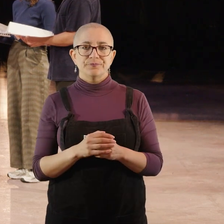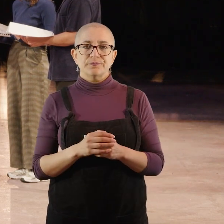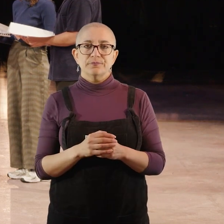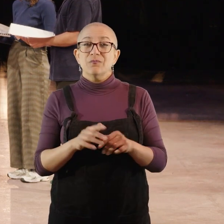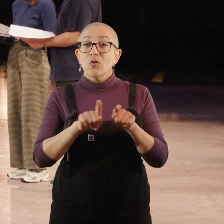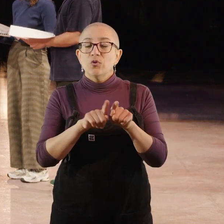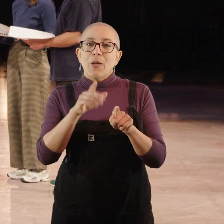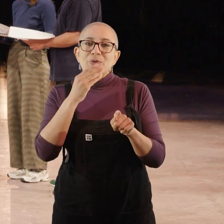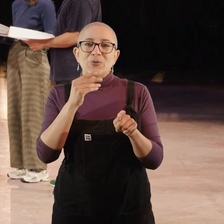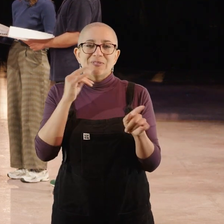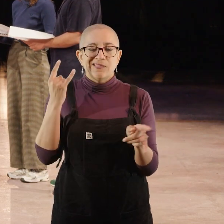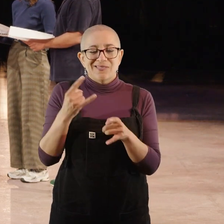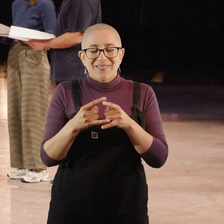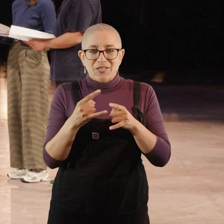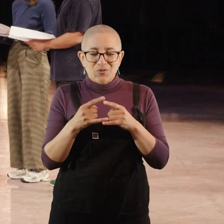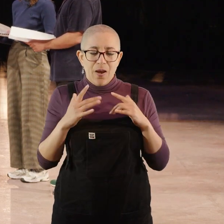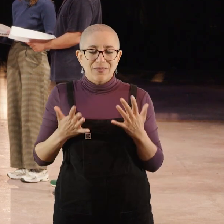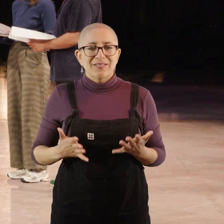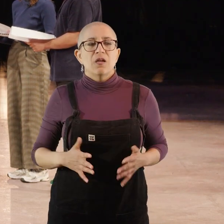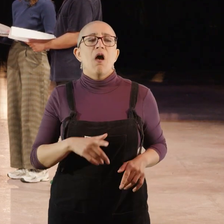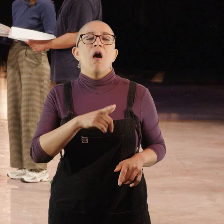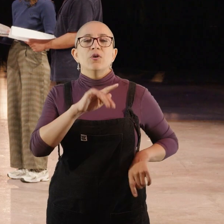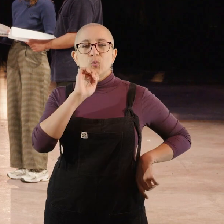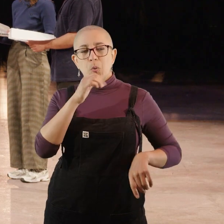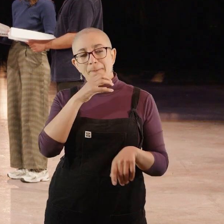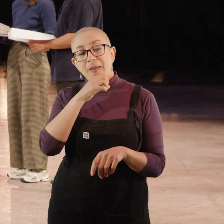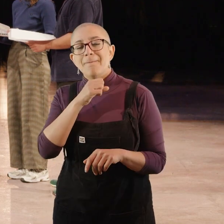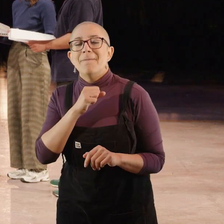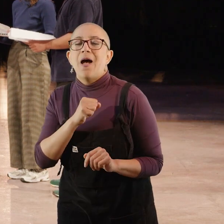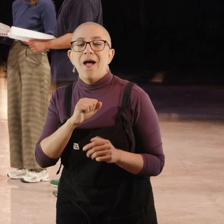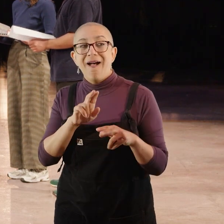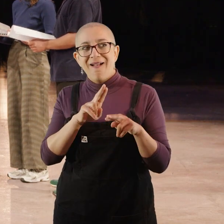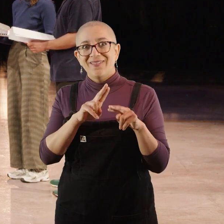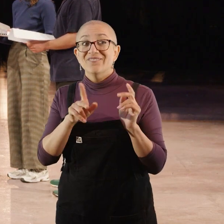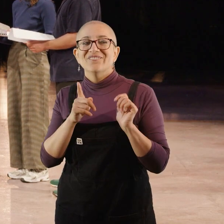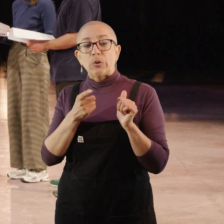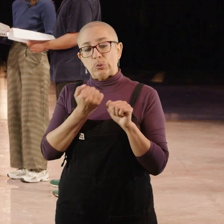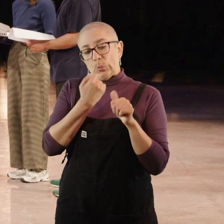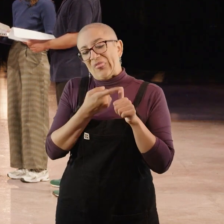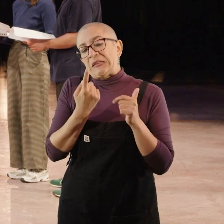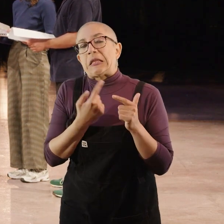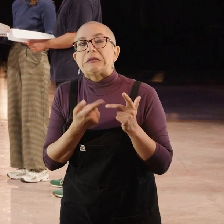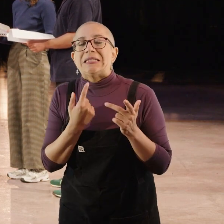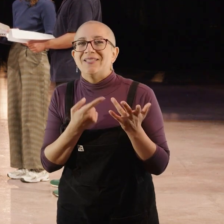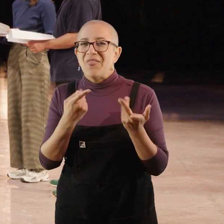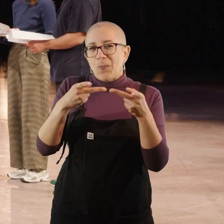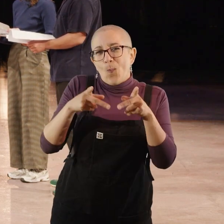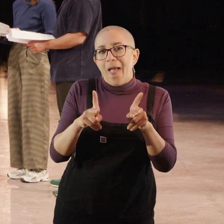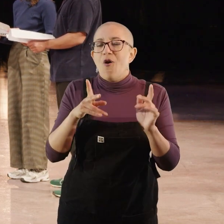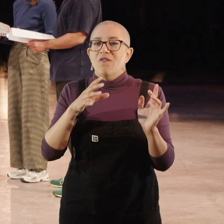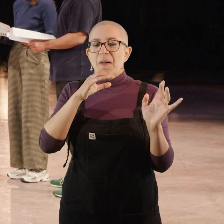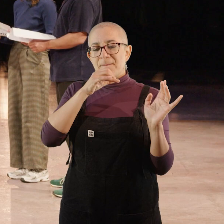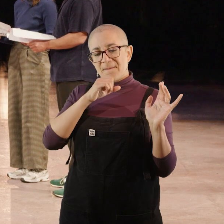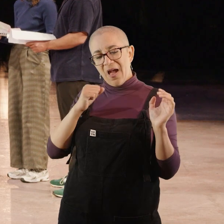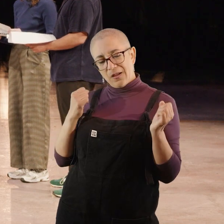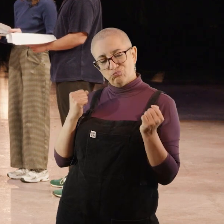she uses her sexuality as well. She says, oh, you would be a man if you did this. And this whole idea of being a man has also got a sort of sexual aspect